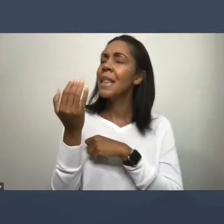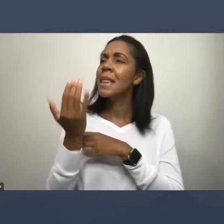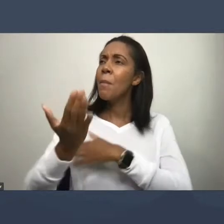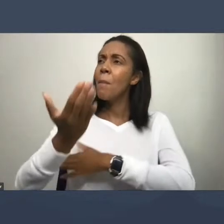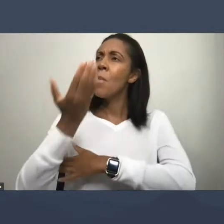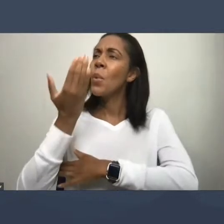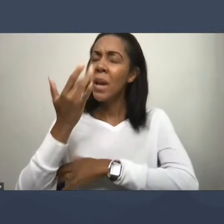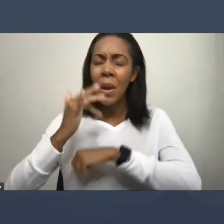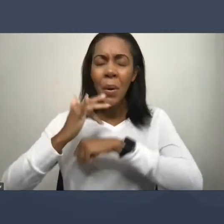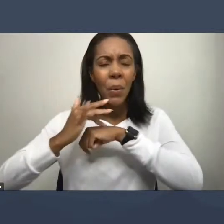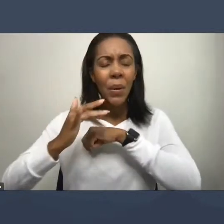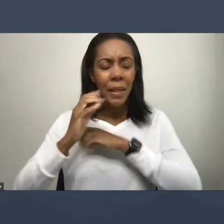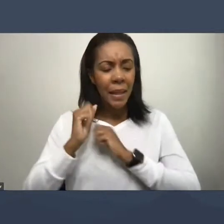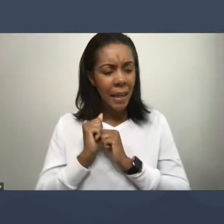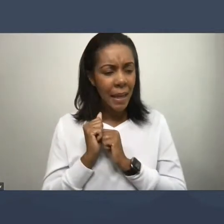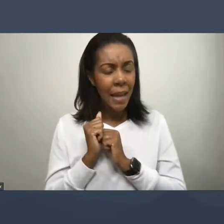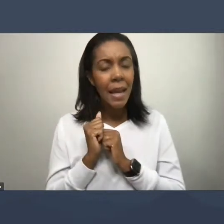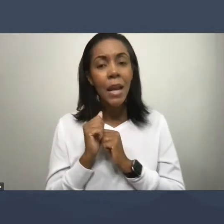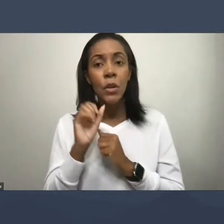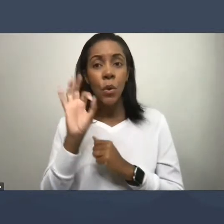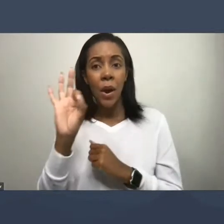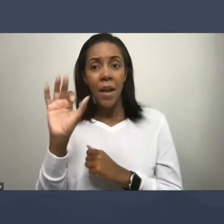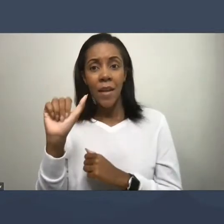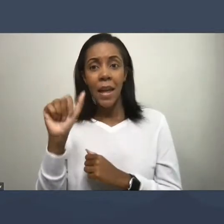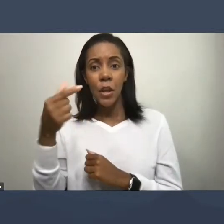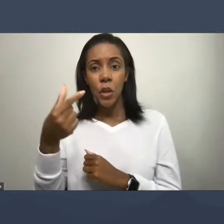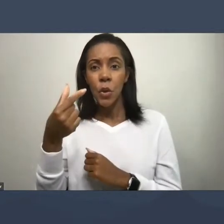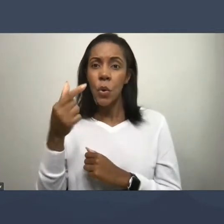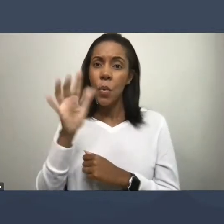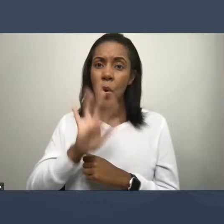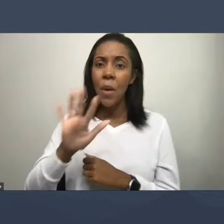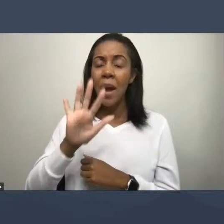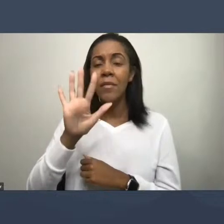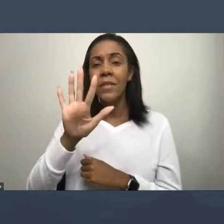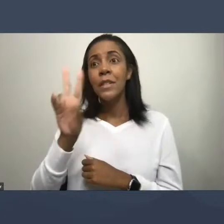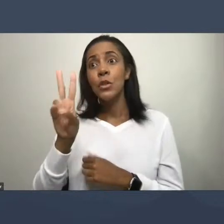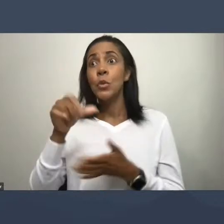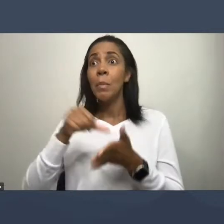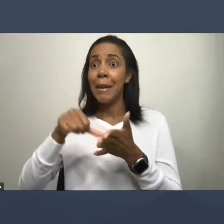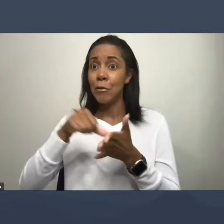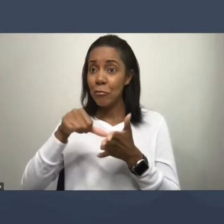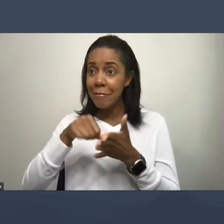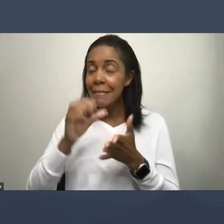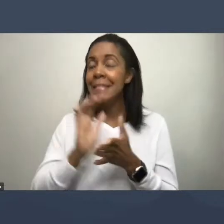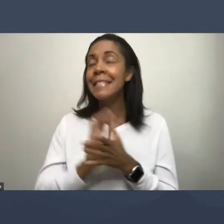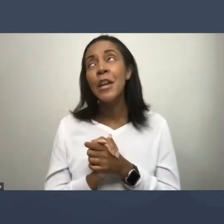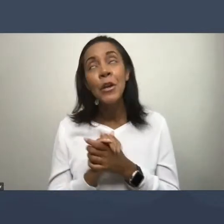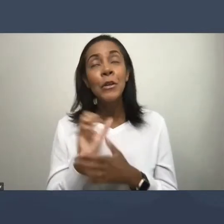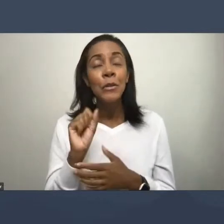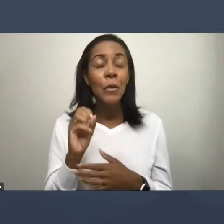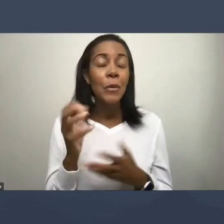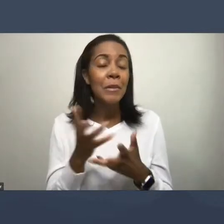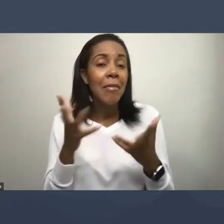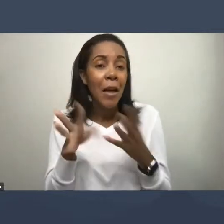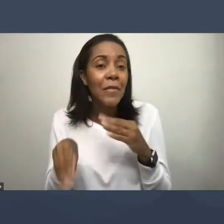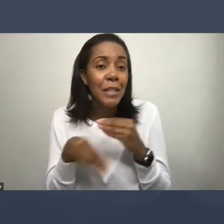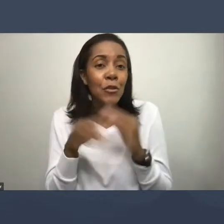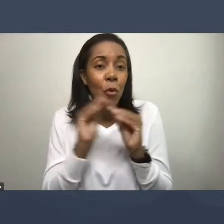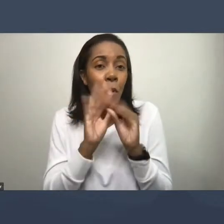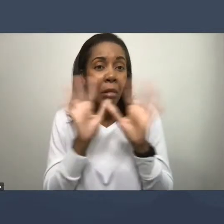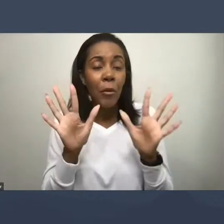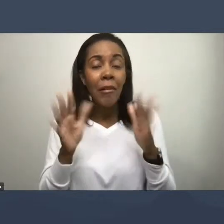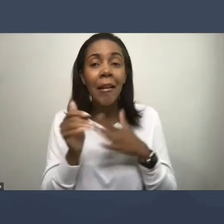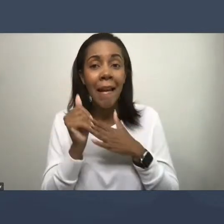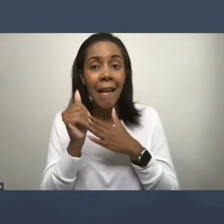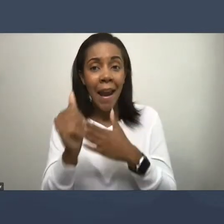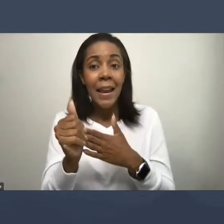which now brings our FAQs to approximately 52 pages. So there was quite a bit of additional clarity and guidance